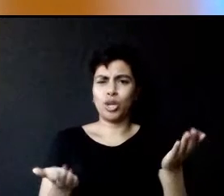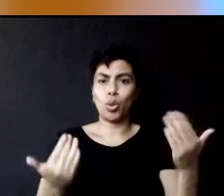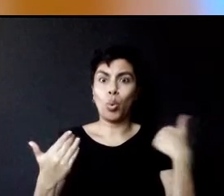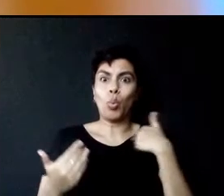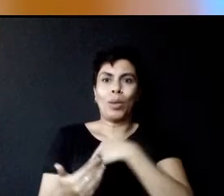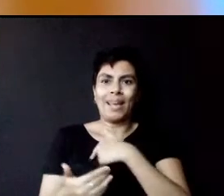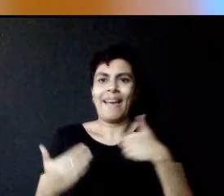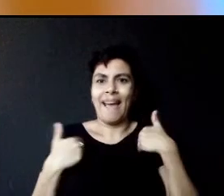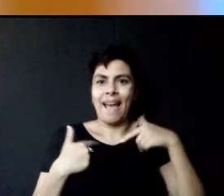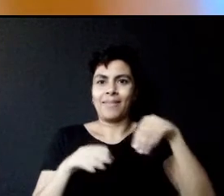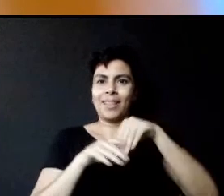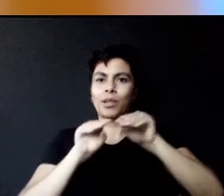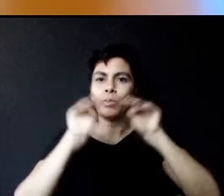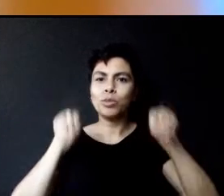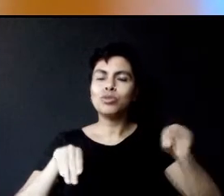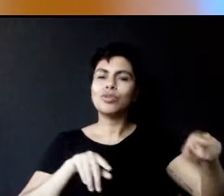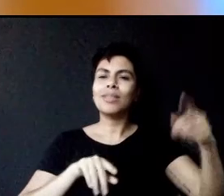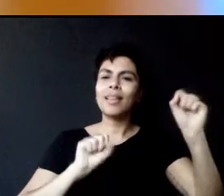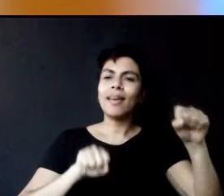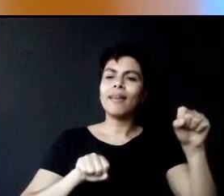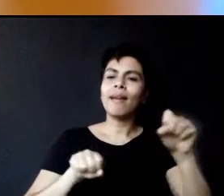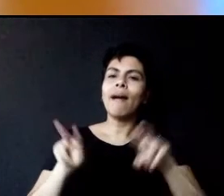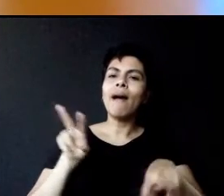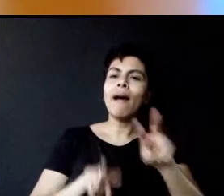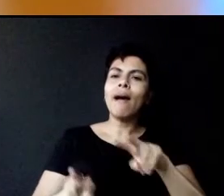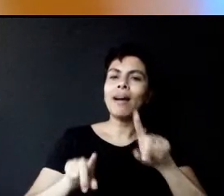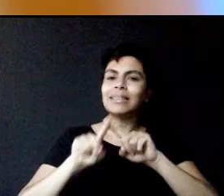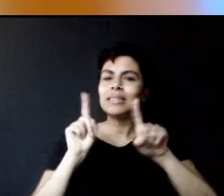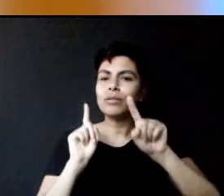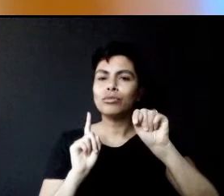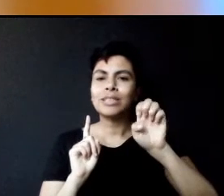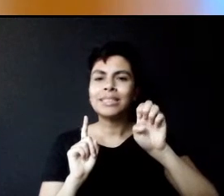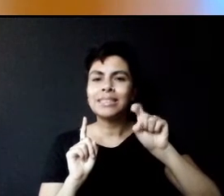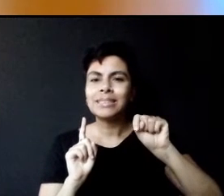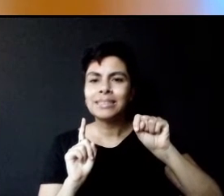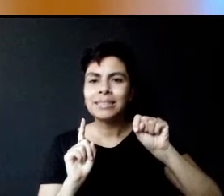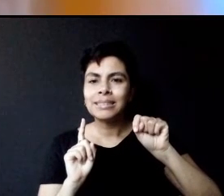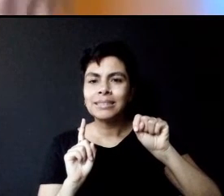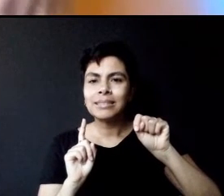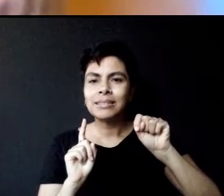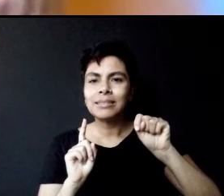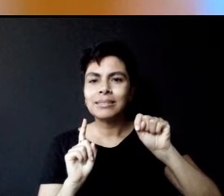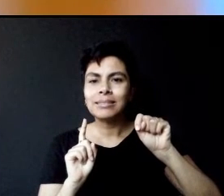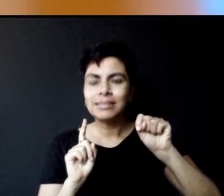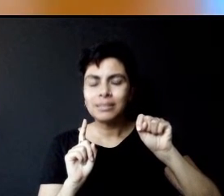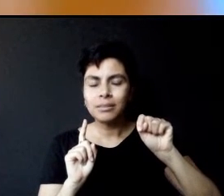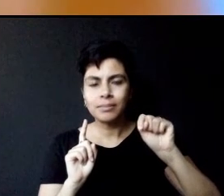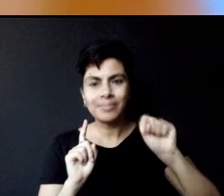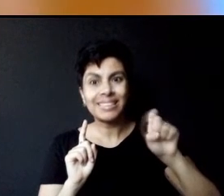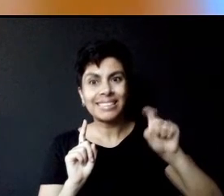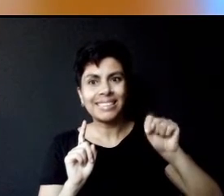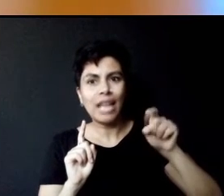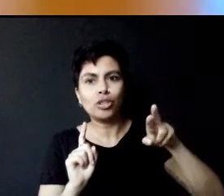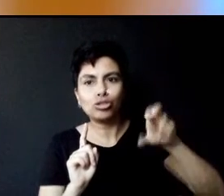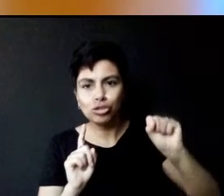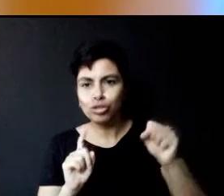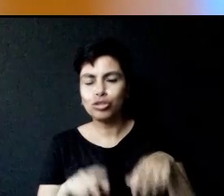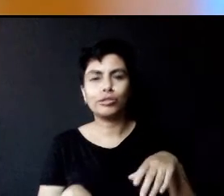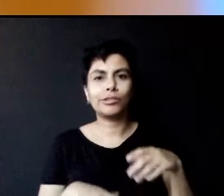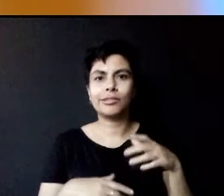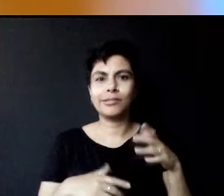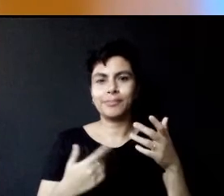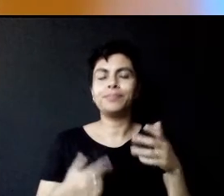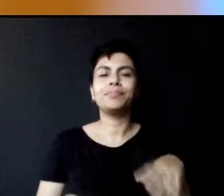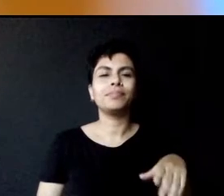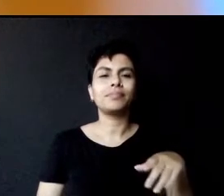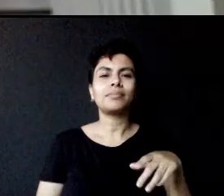find around the museum so they can see kind of what different textures will do. Saki, I don't know if you have any other favorites you'd like to